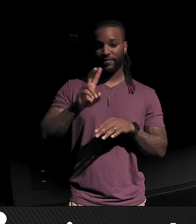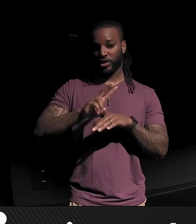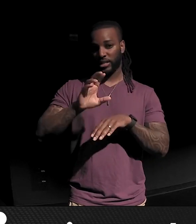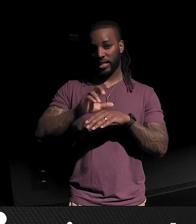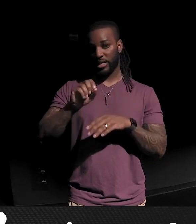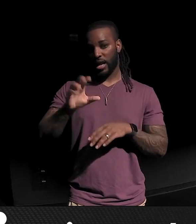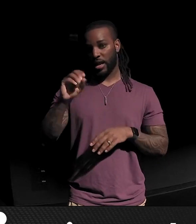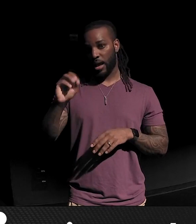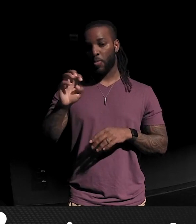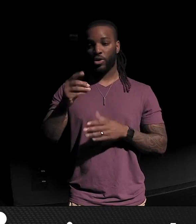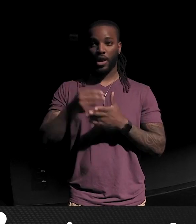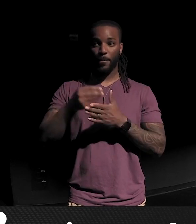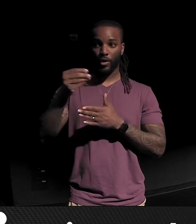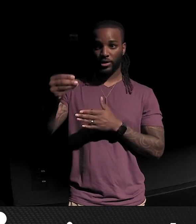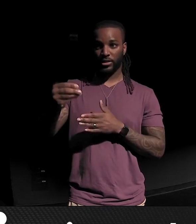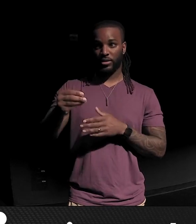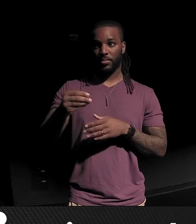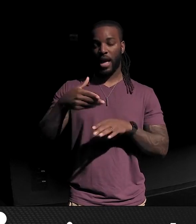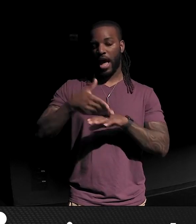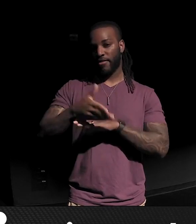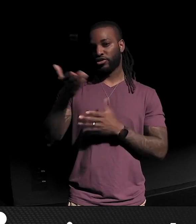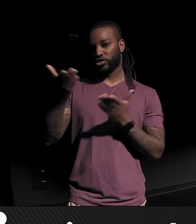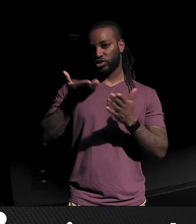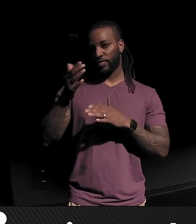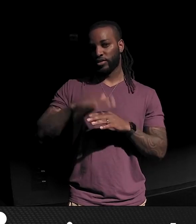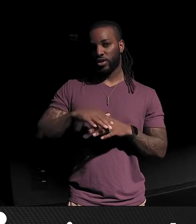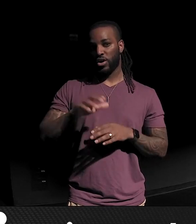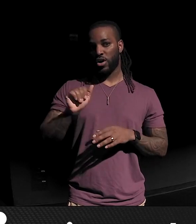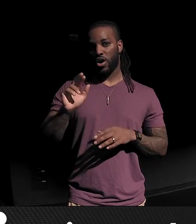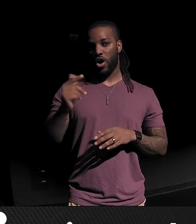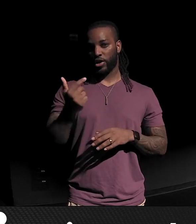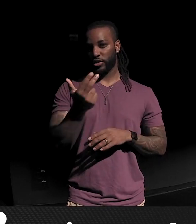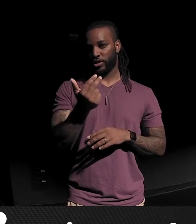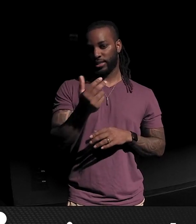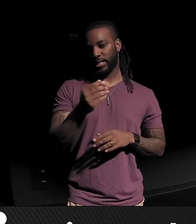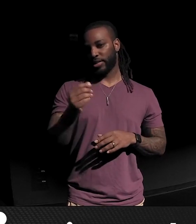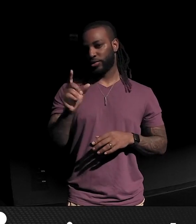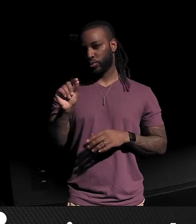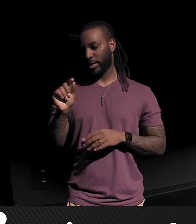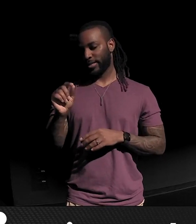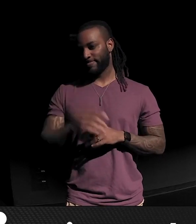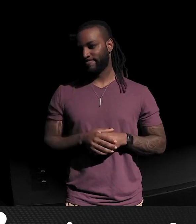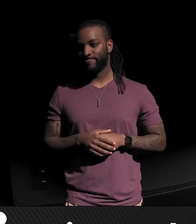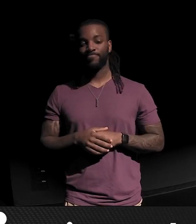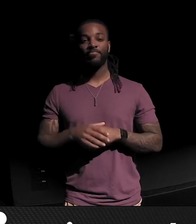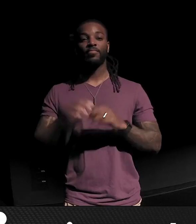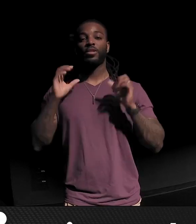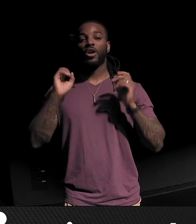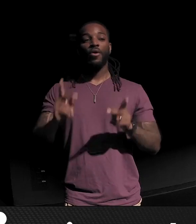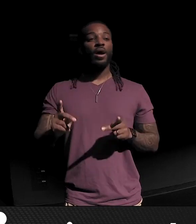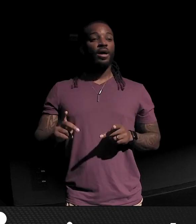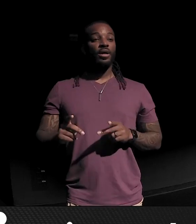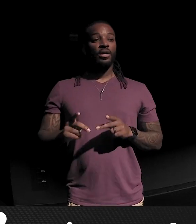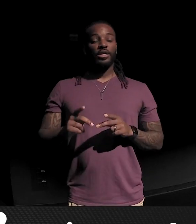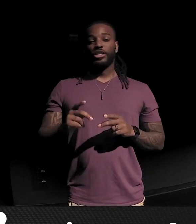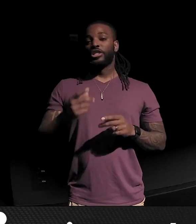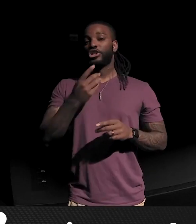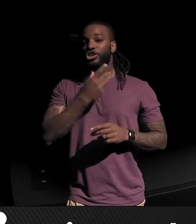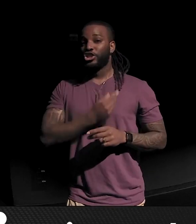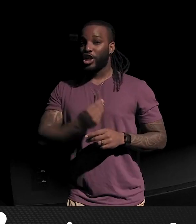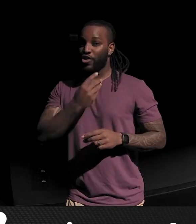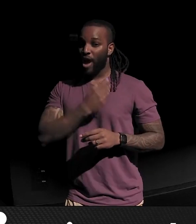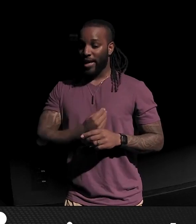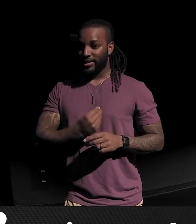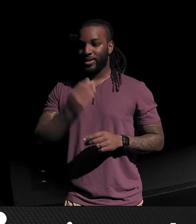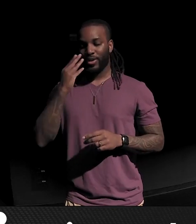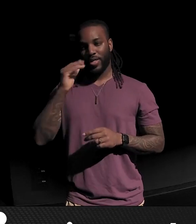can purchase them actually after service on the 13th and 20th. All right. Generosity. You know that is